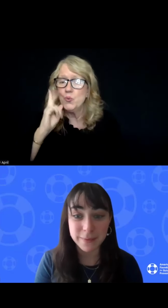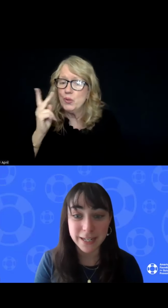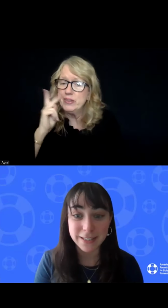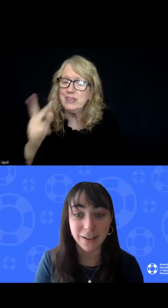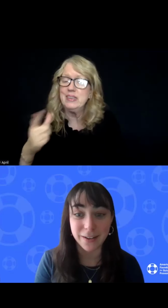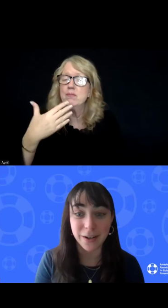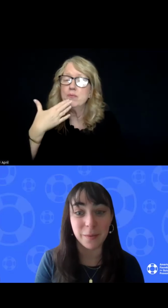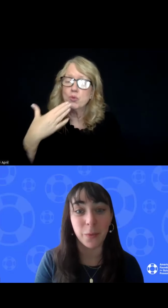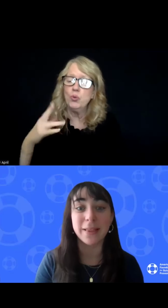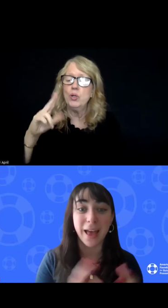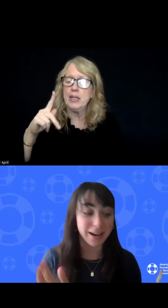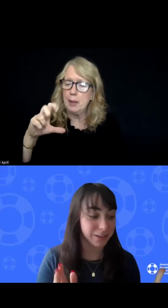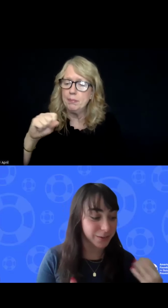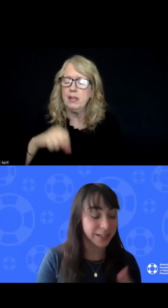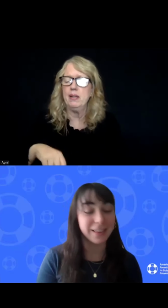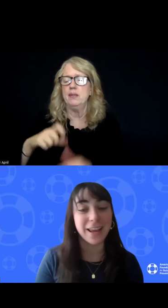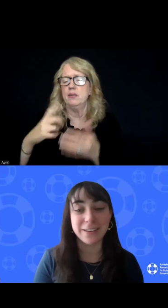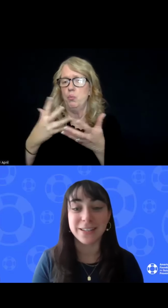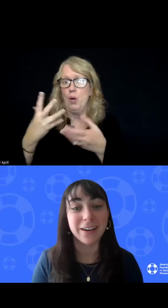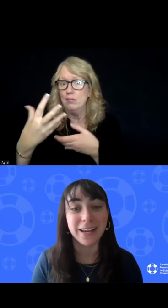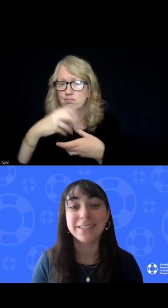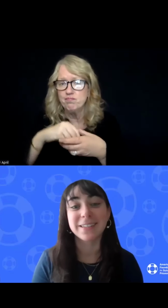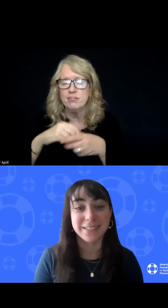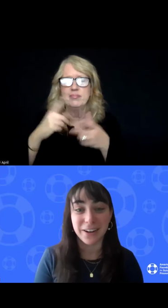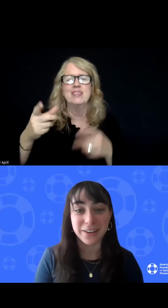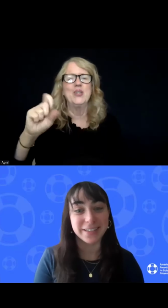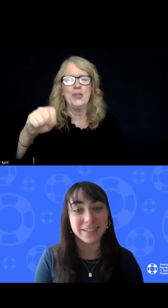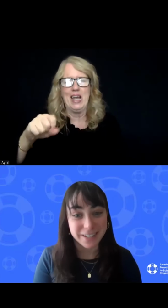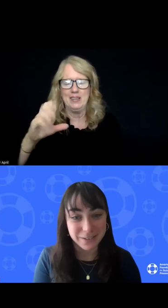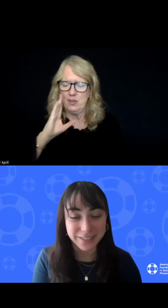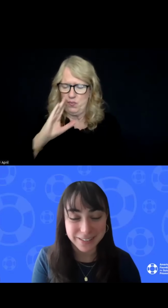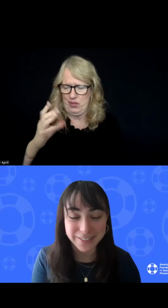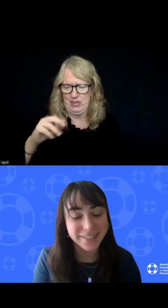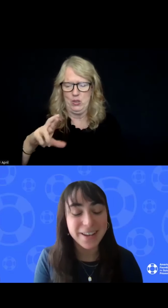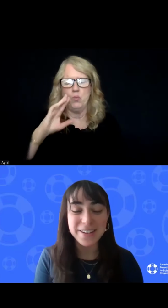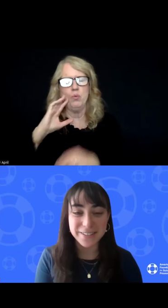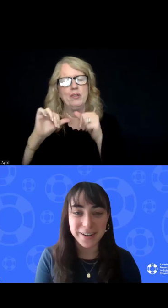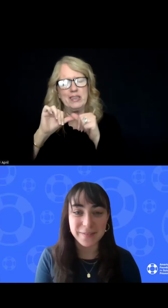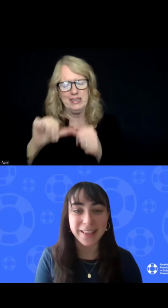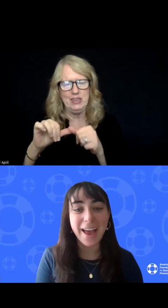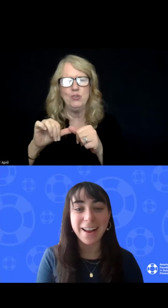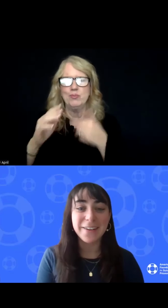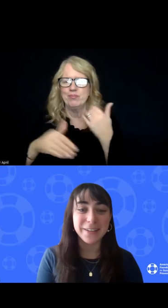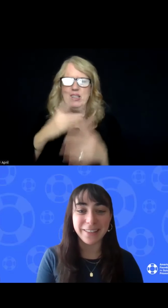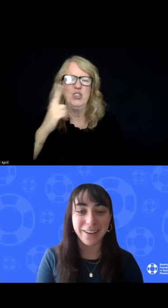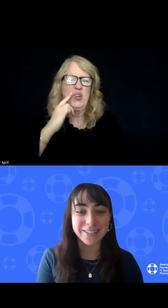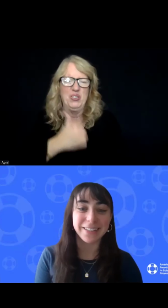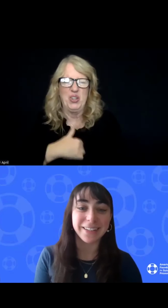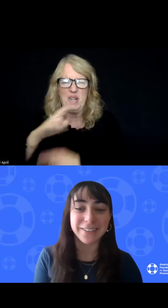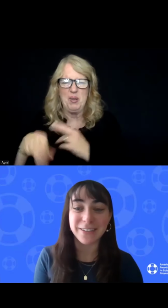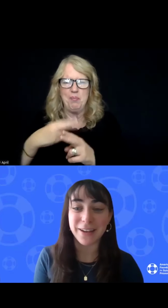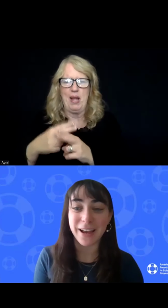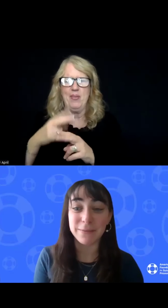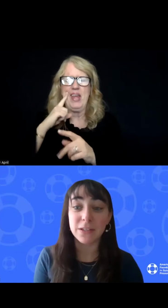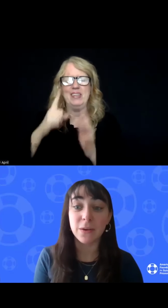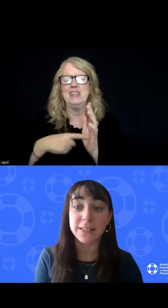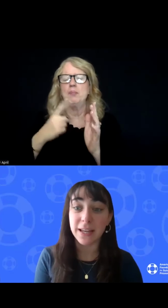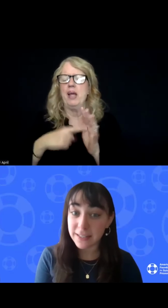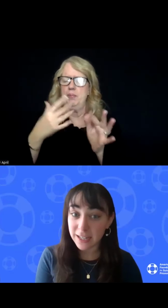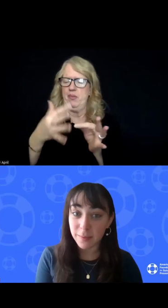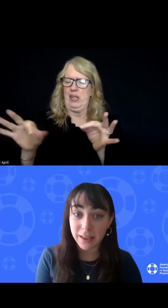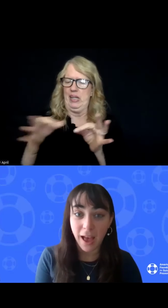good updates on what that includes. And thank you, Sarah. Yes, the CR is a continuing resolution. Sorry about that. We get lost in the lingo sometimes.